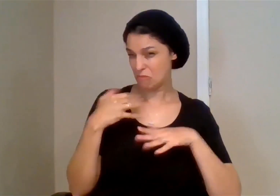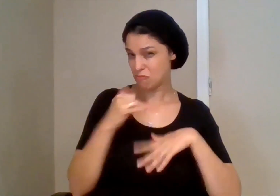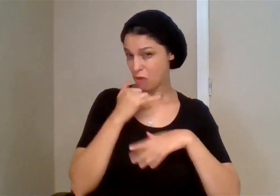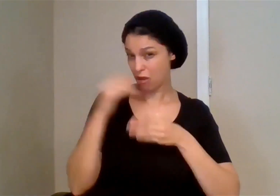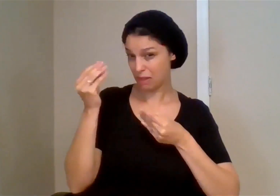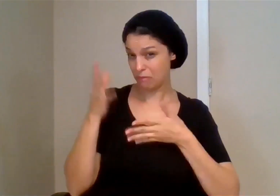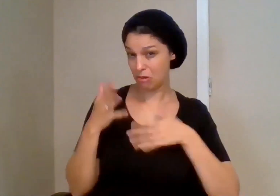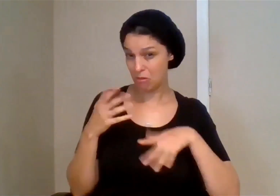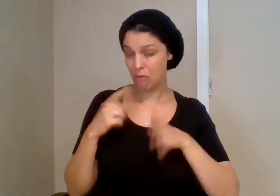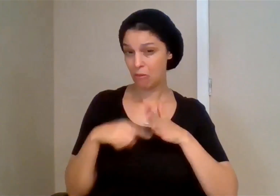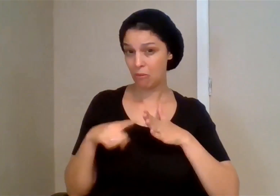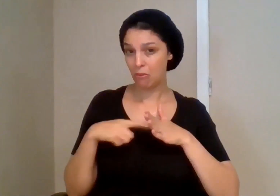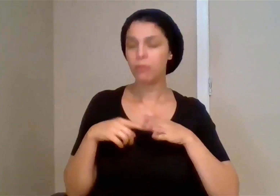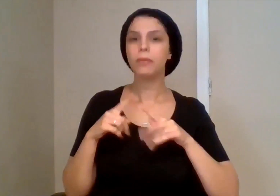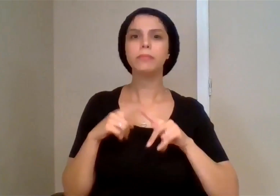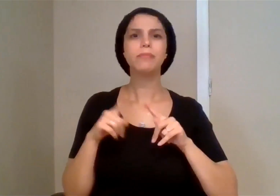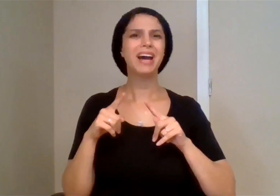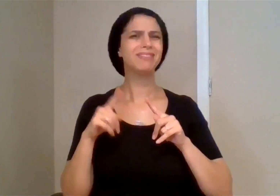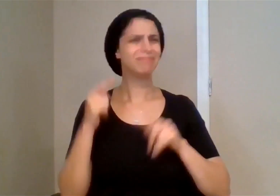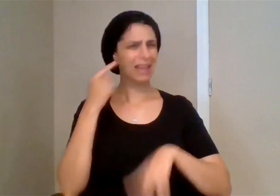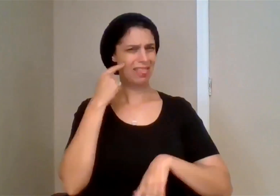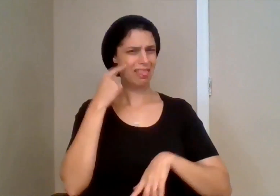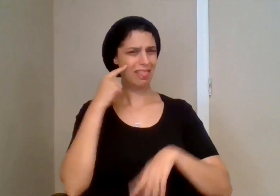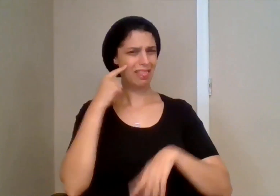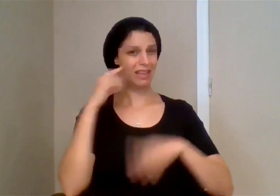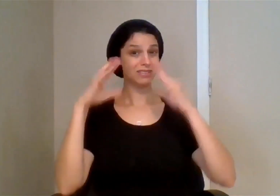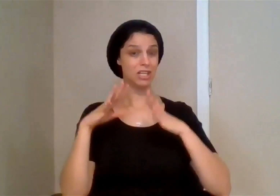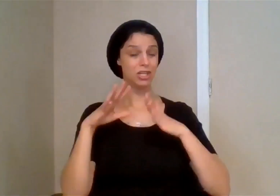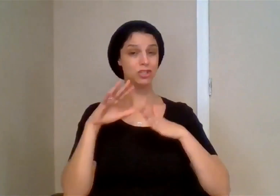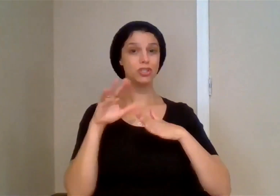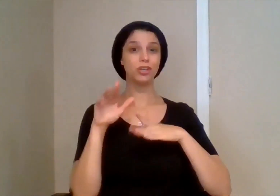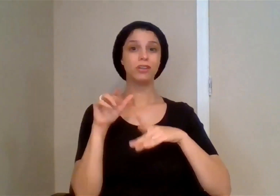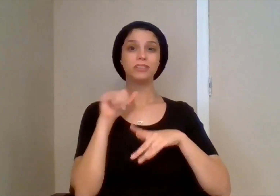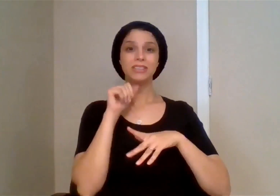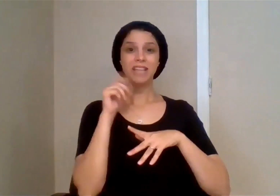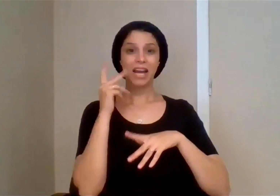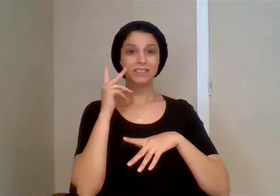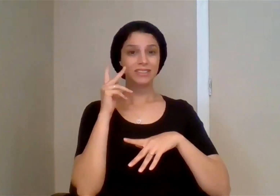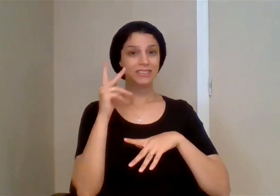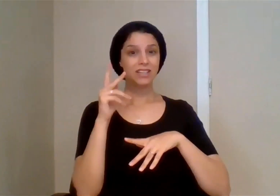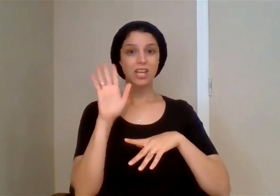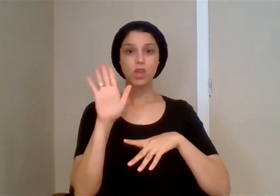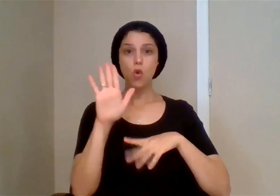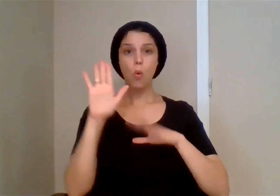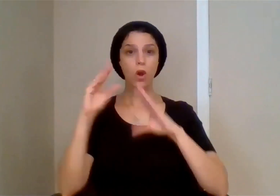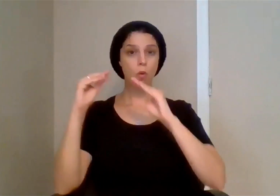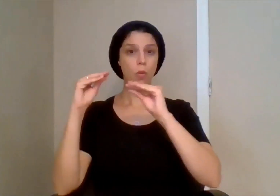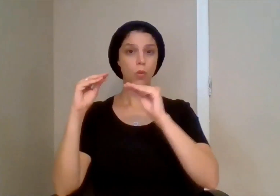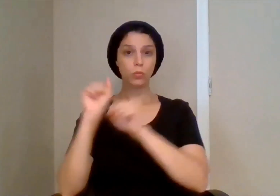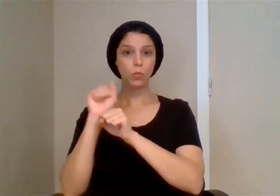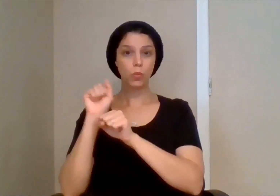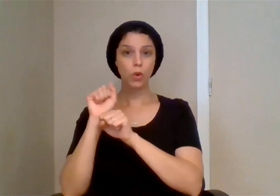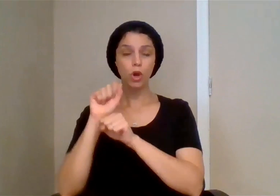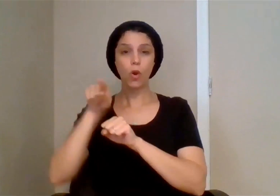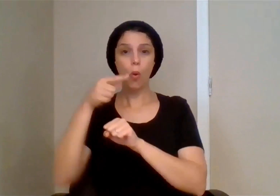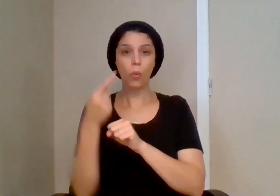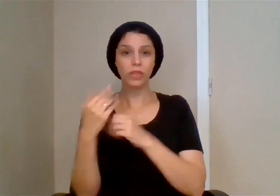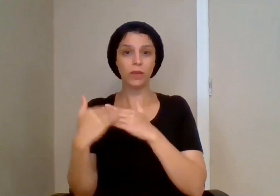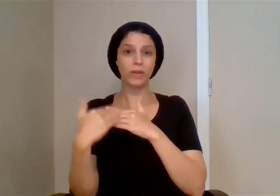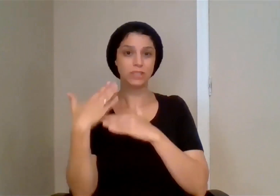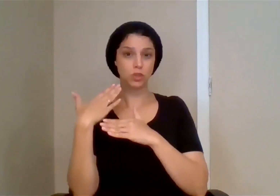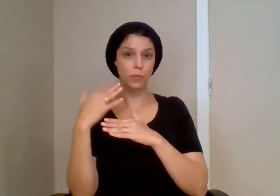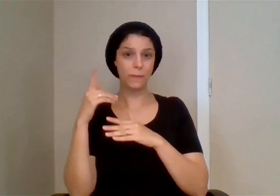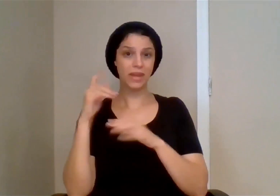that says the teacher has gotten your assignment other than you submit it and that assignment shows up as submitted.